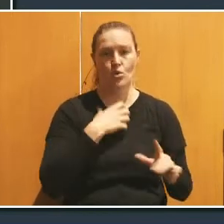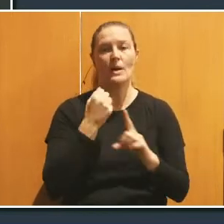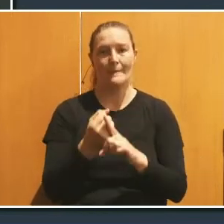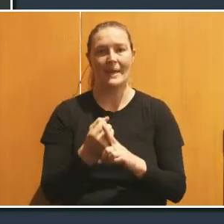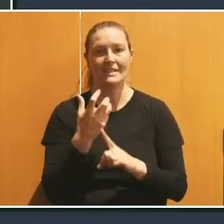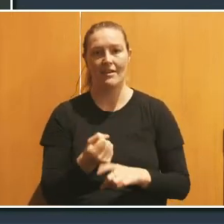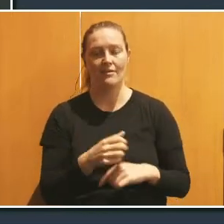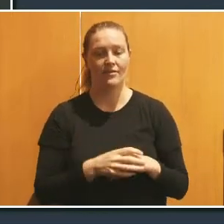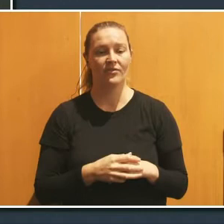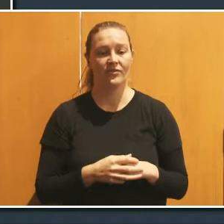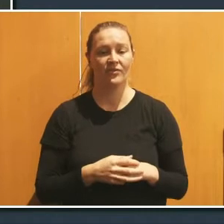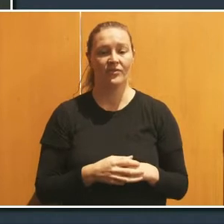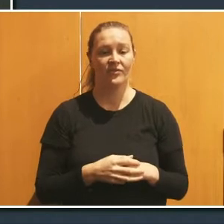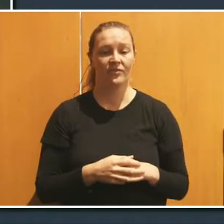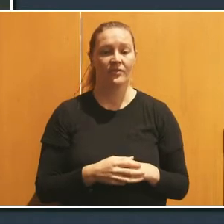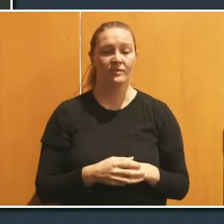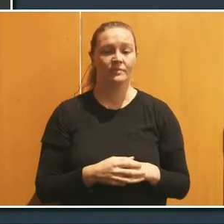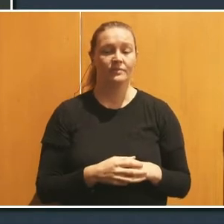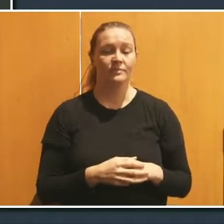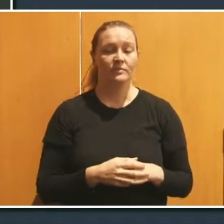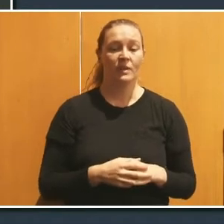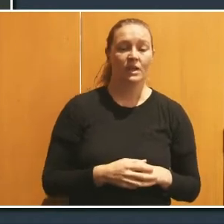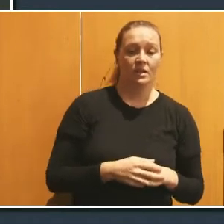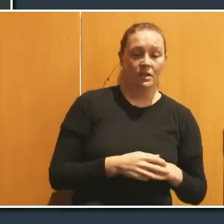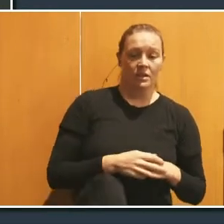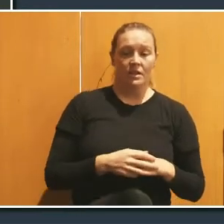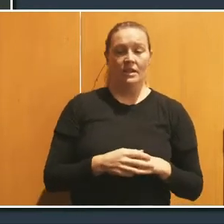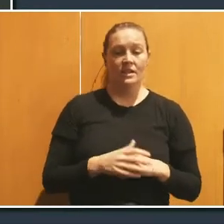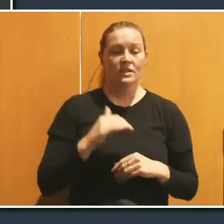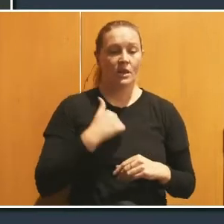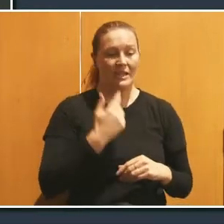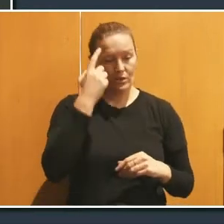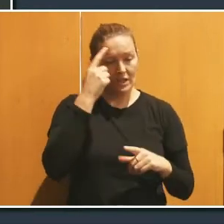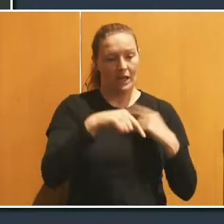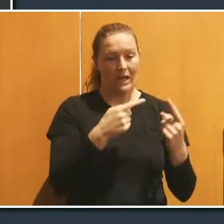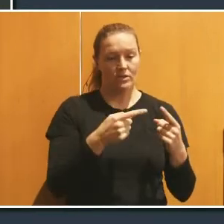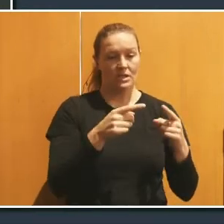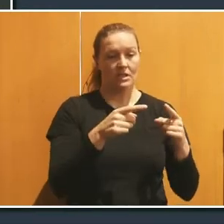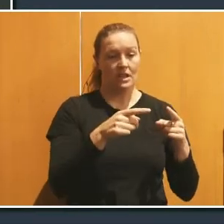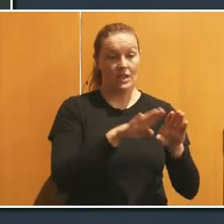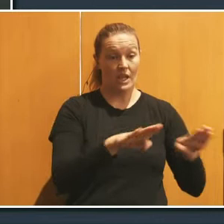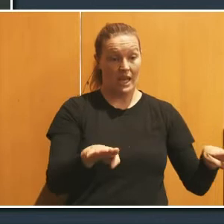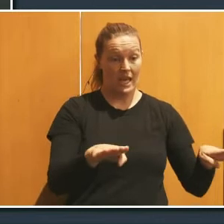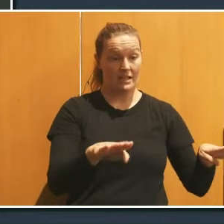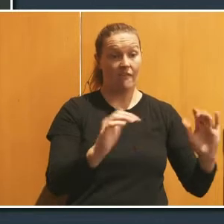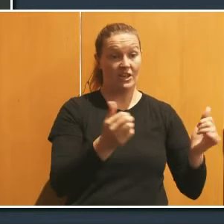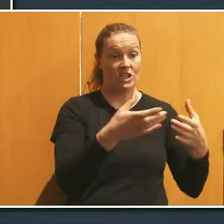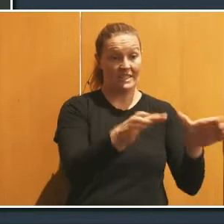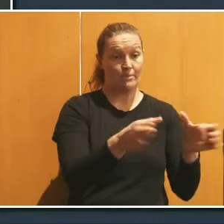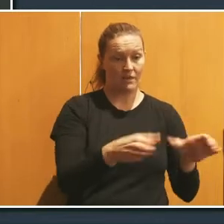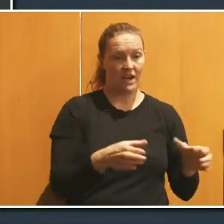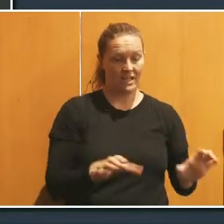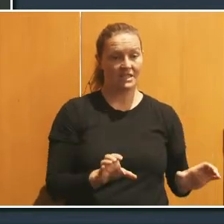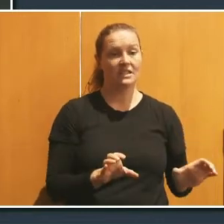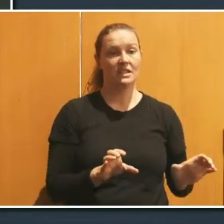where the increases will happen once the land is subdivided to